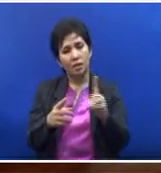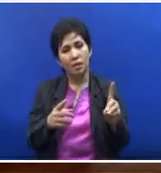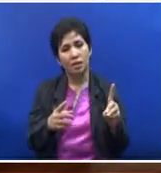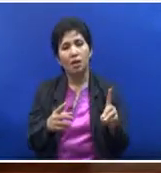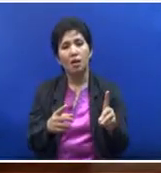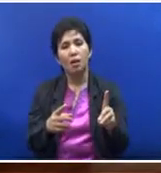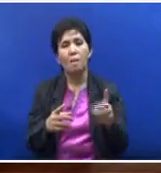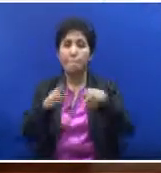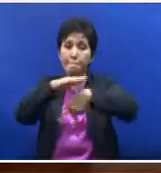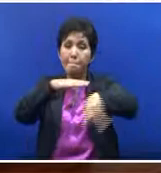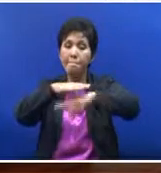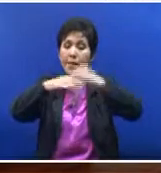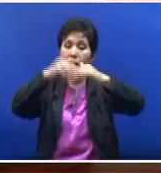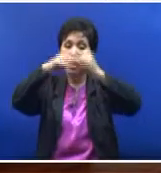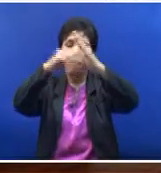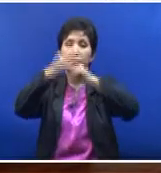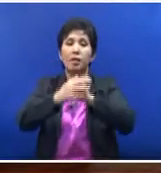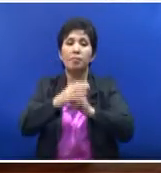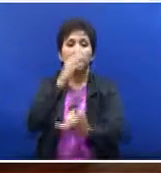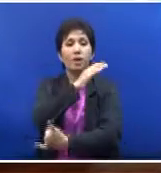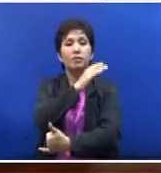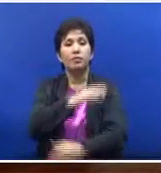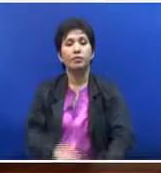the pre-developed countries.